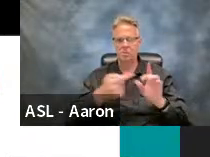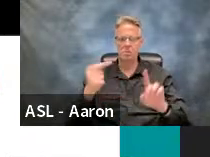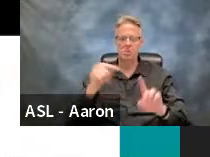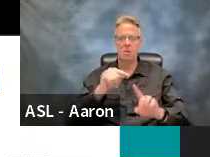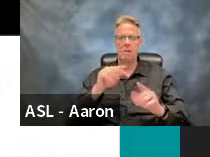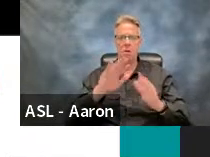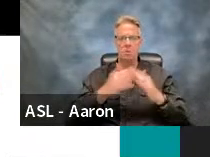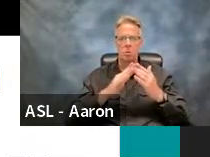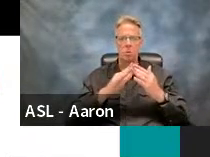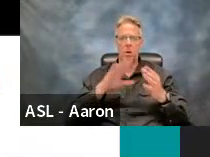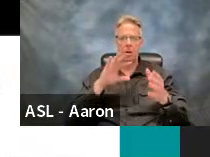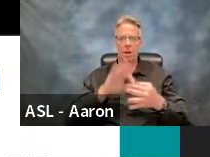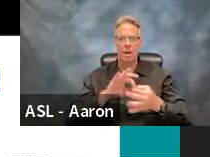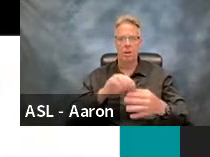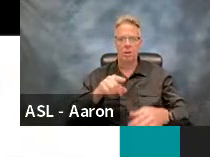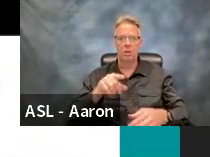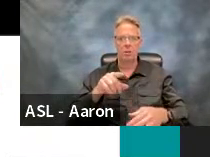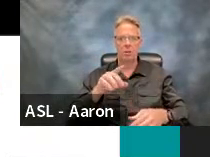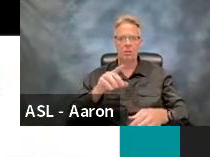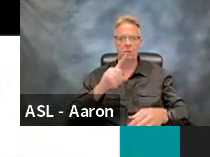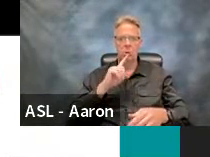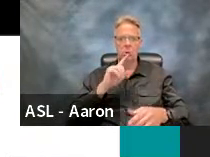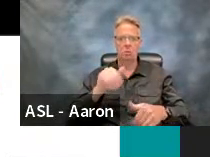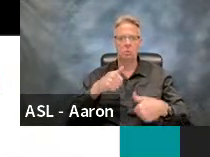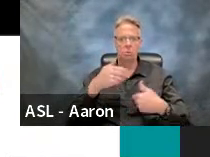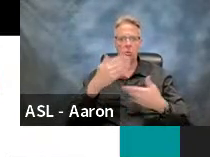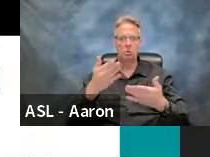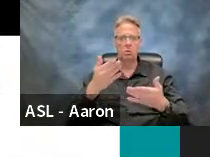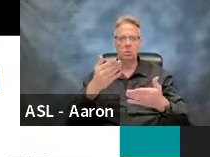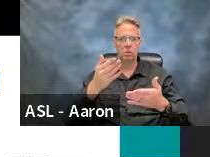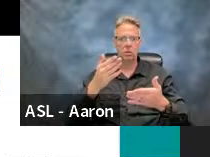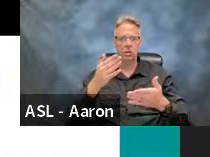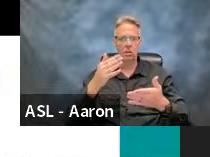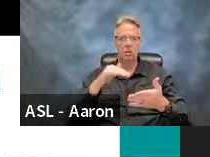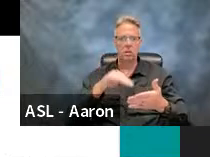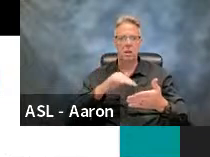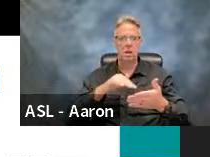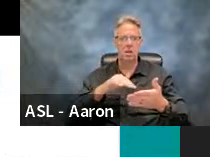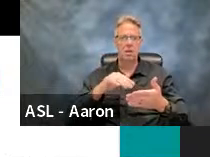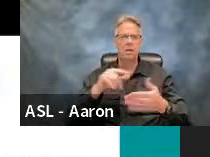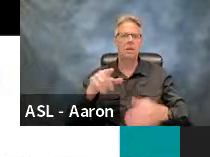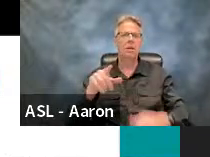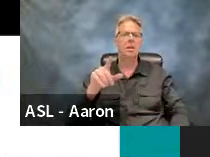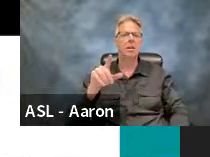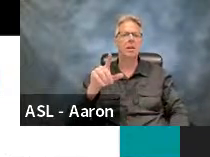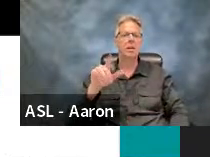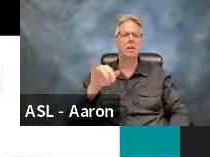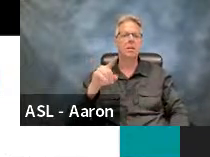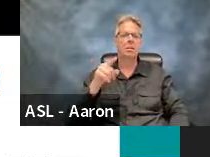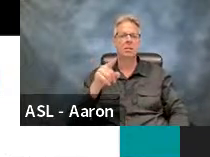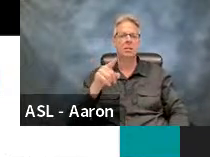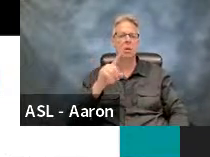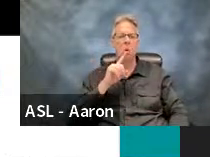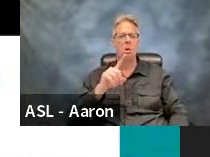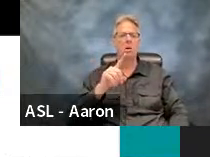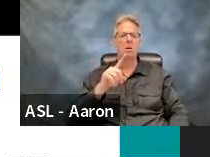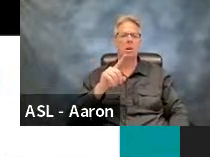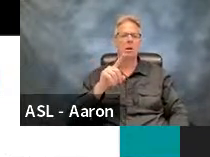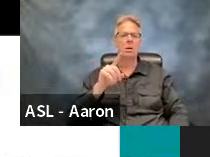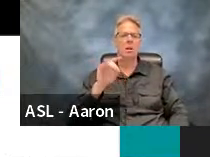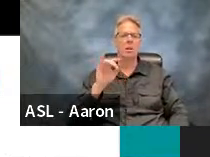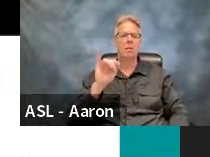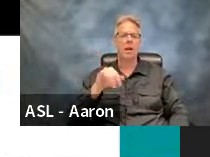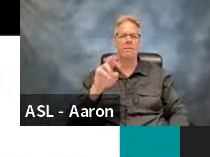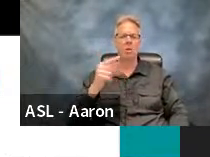community connector is a proposal to study a lid that is essentially extending the structure that